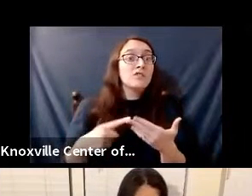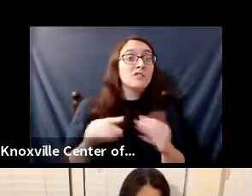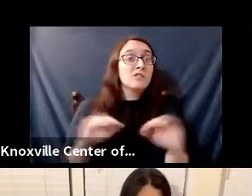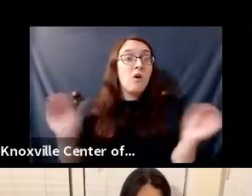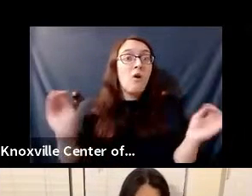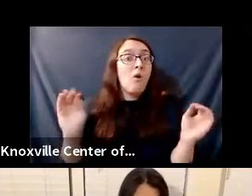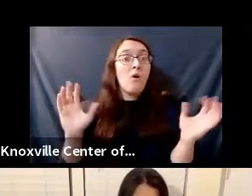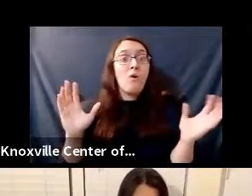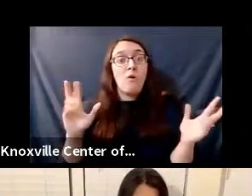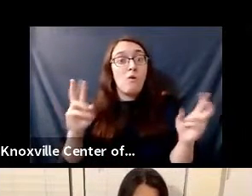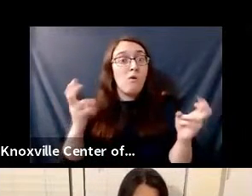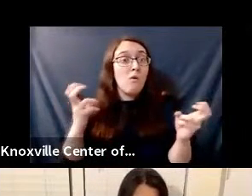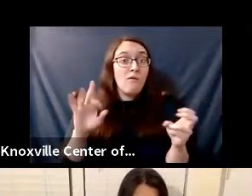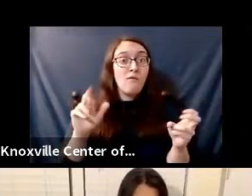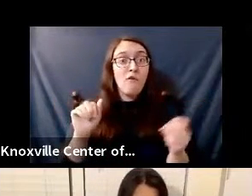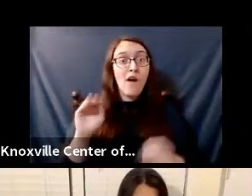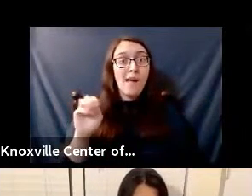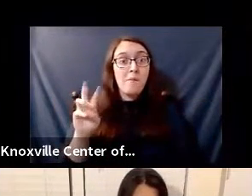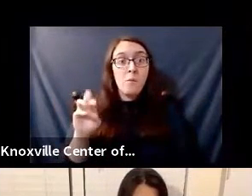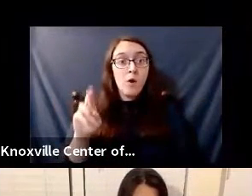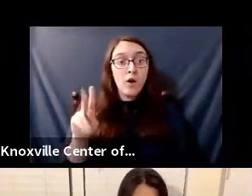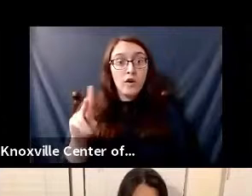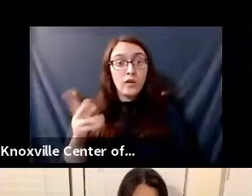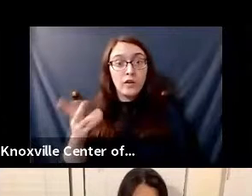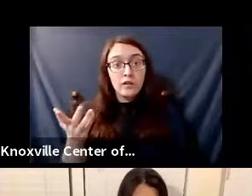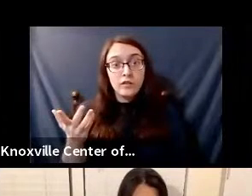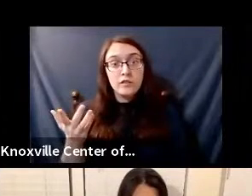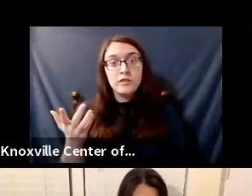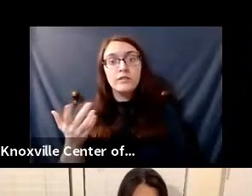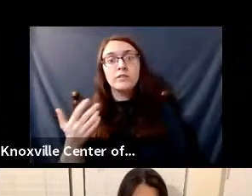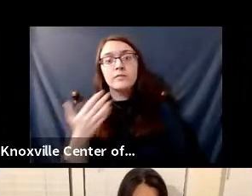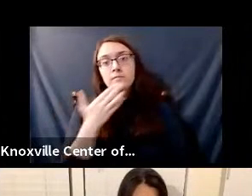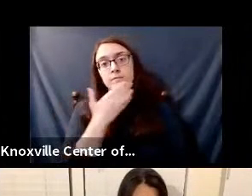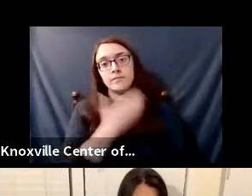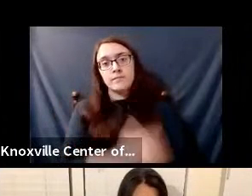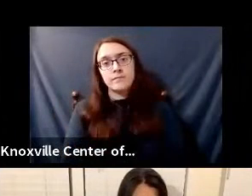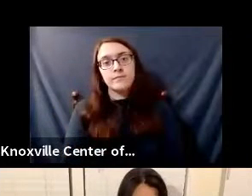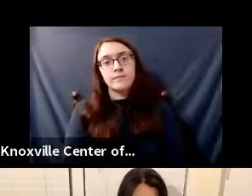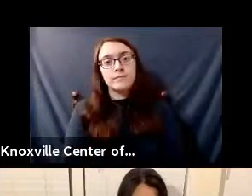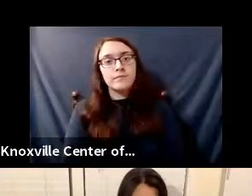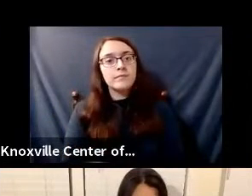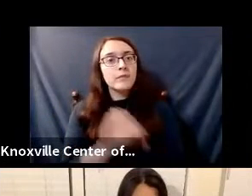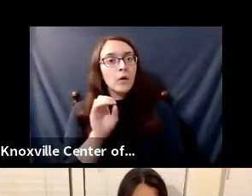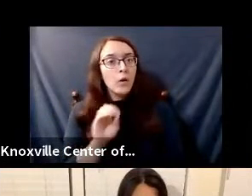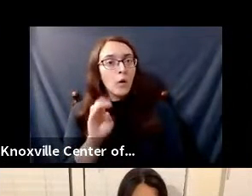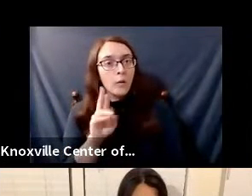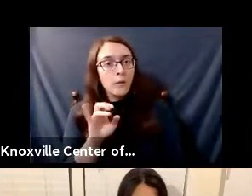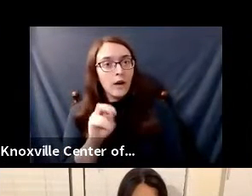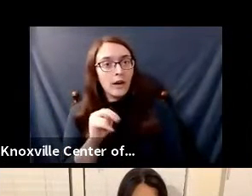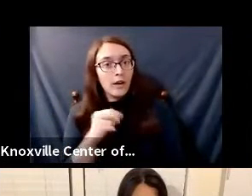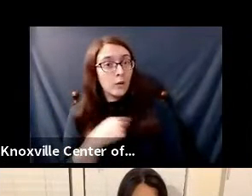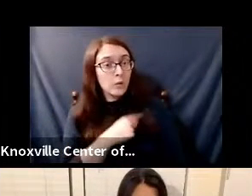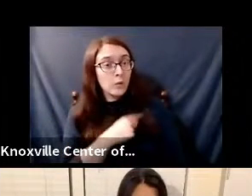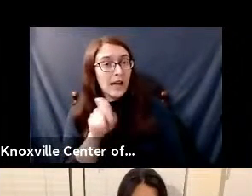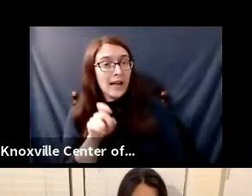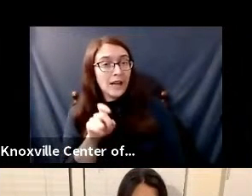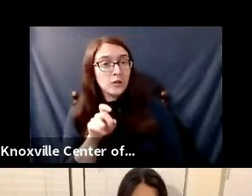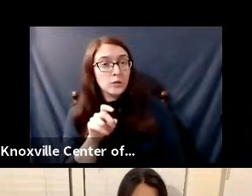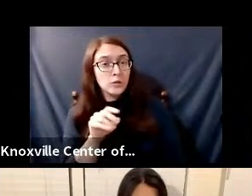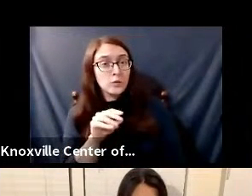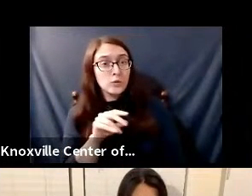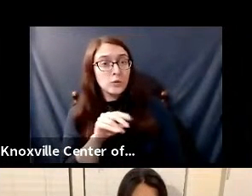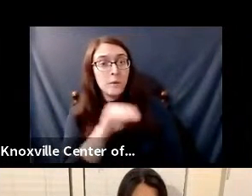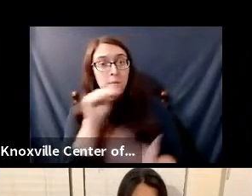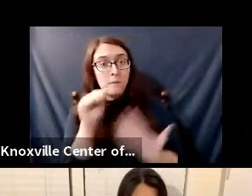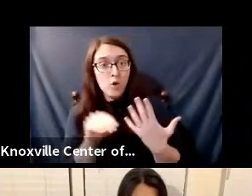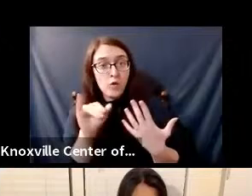any framework to hang them on. Mr. Sanders, we had to move that question, at least for